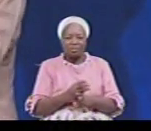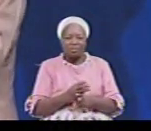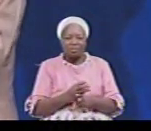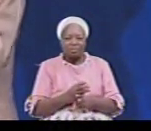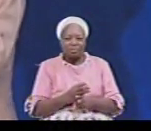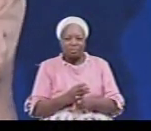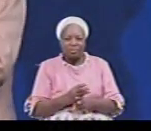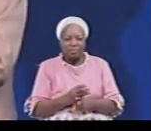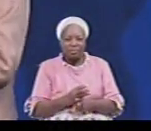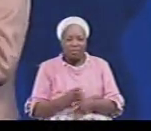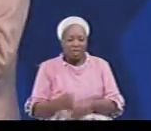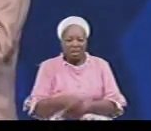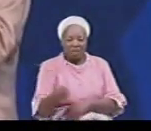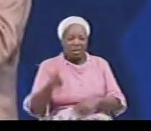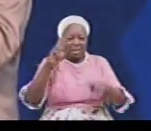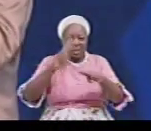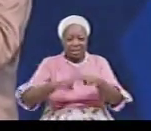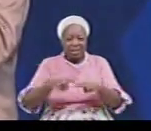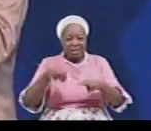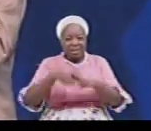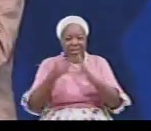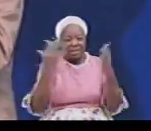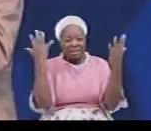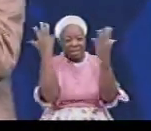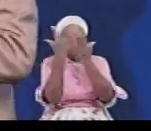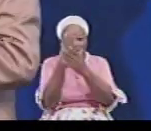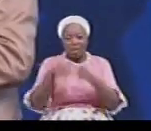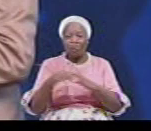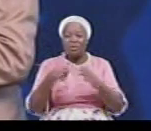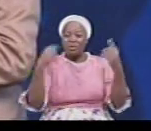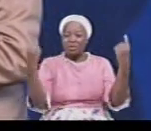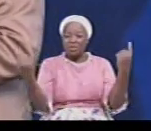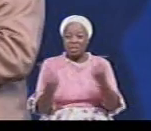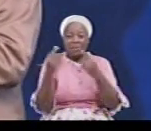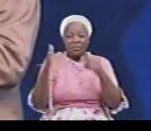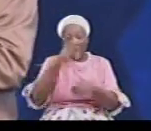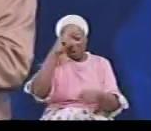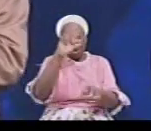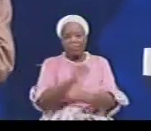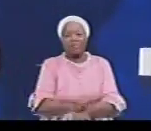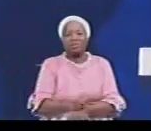they sit in the darkness of sinful habits.